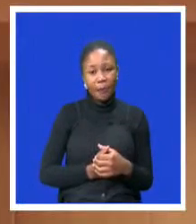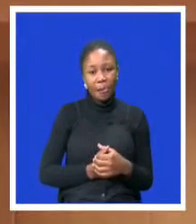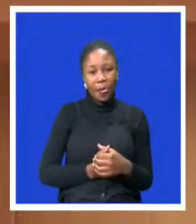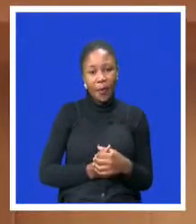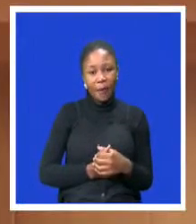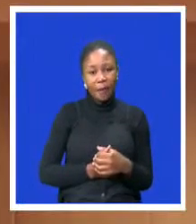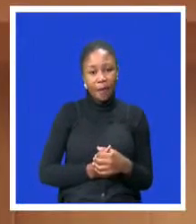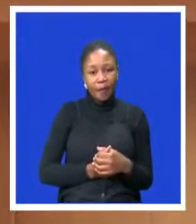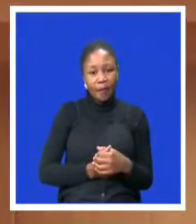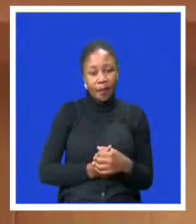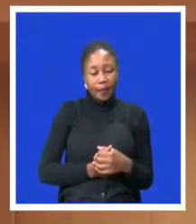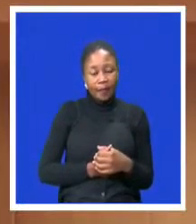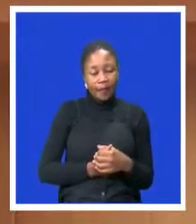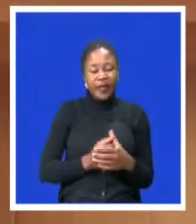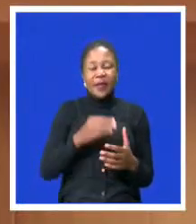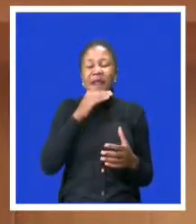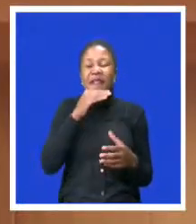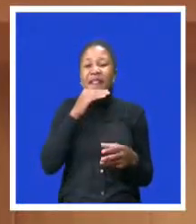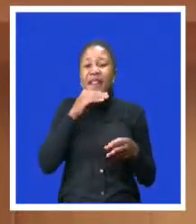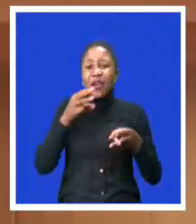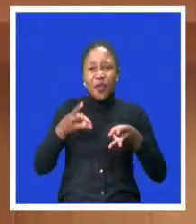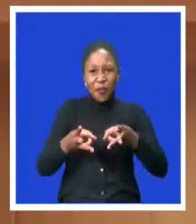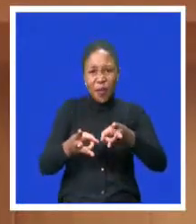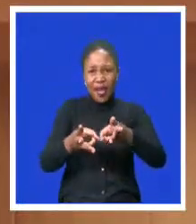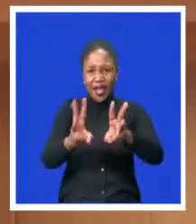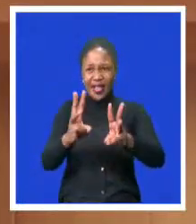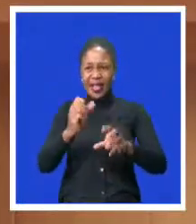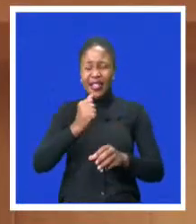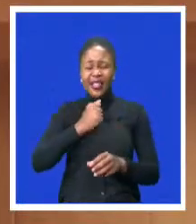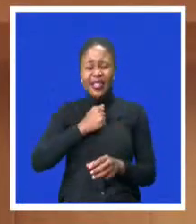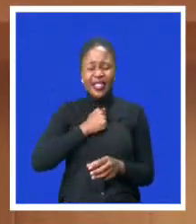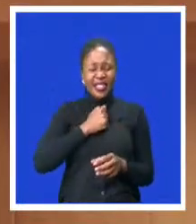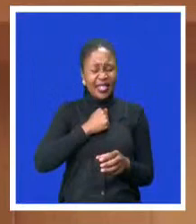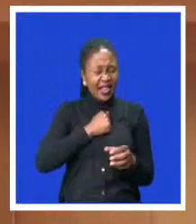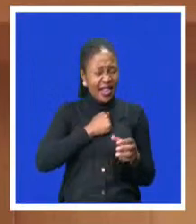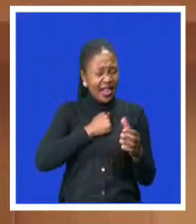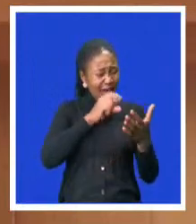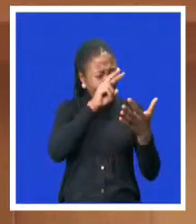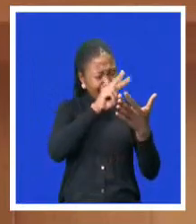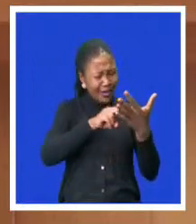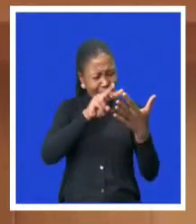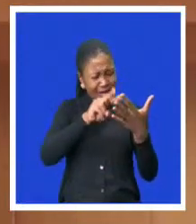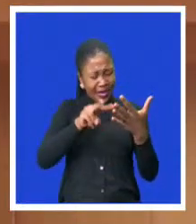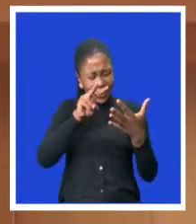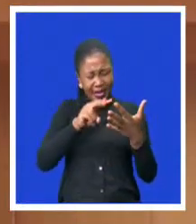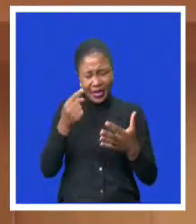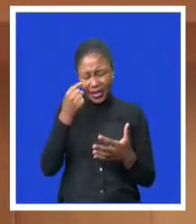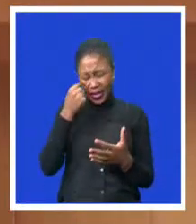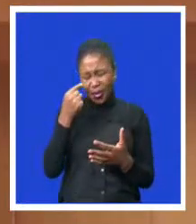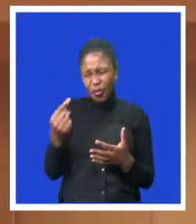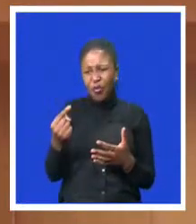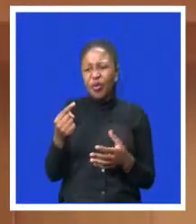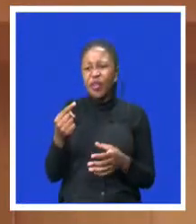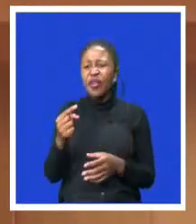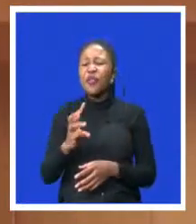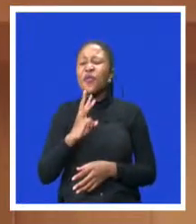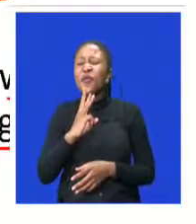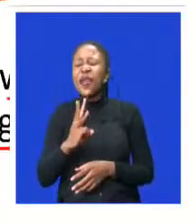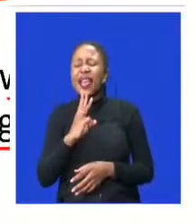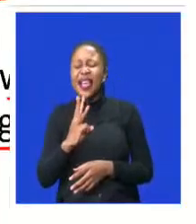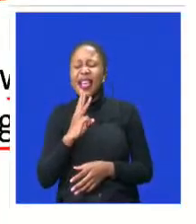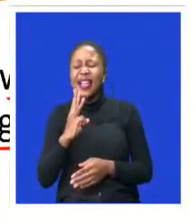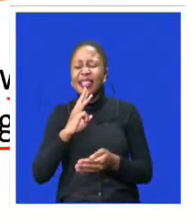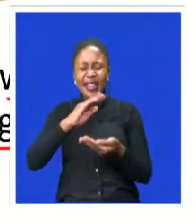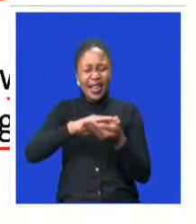we decode some letters and words that form sentences into our brains to build